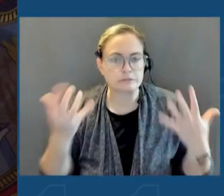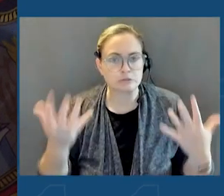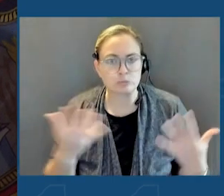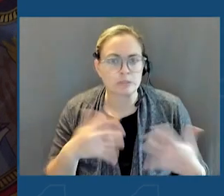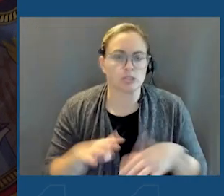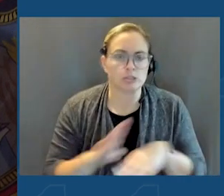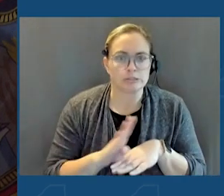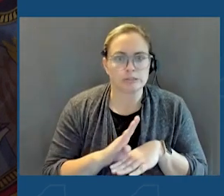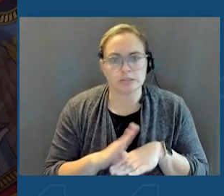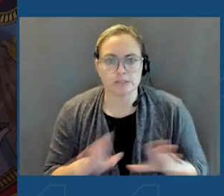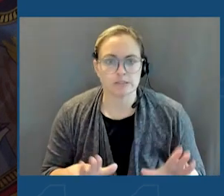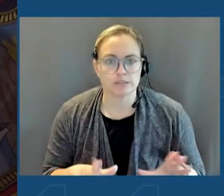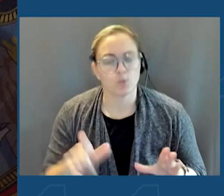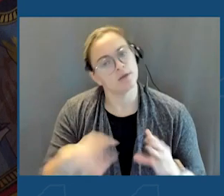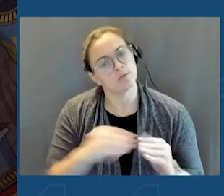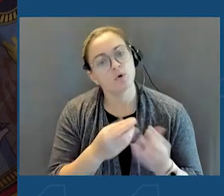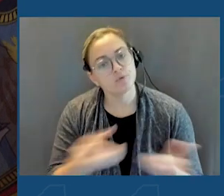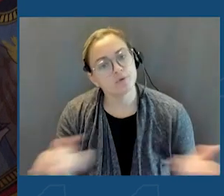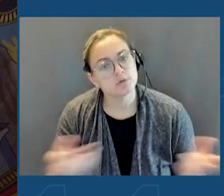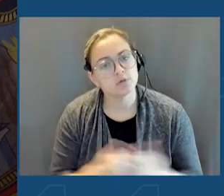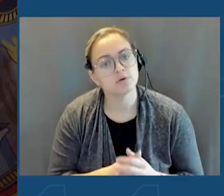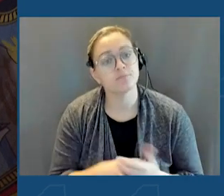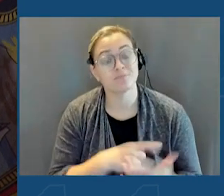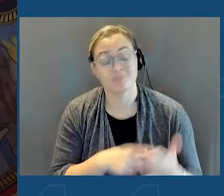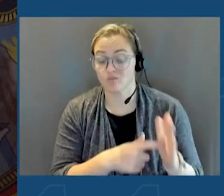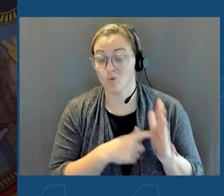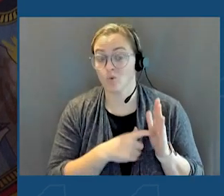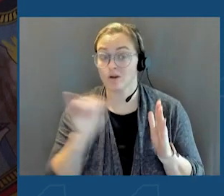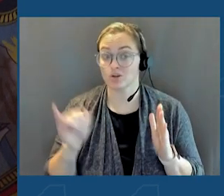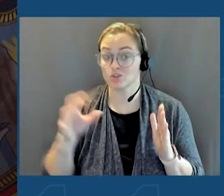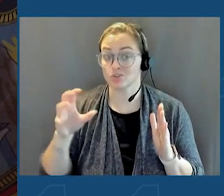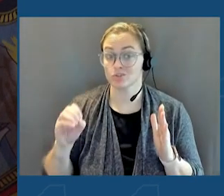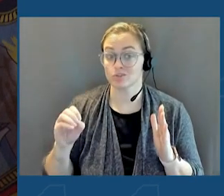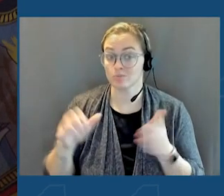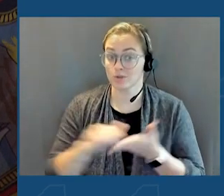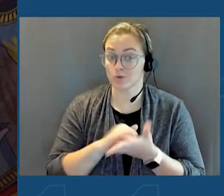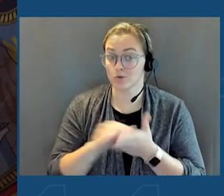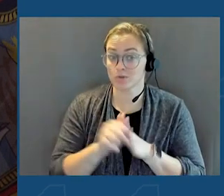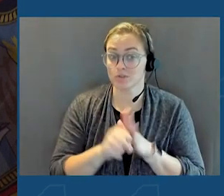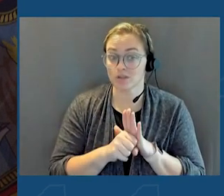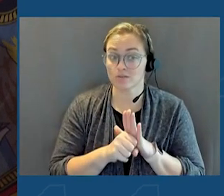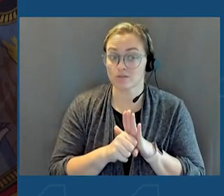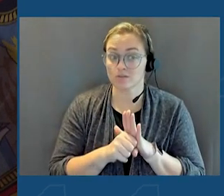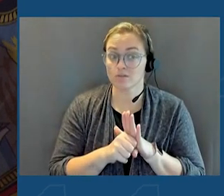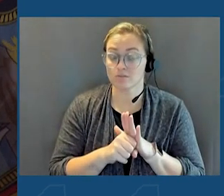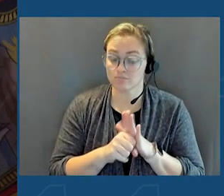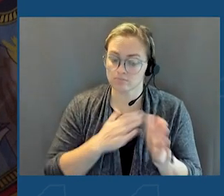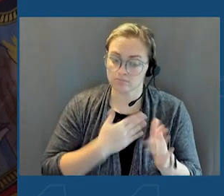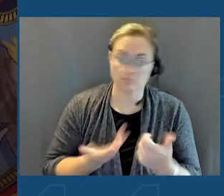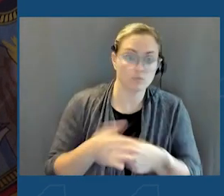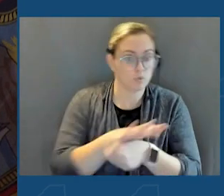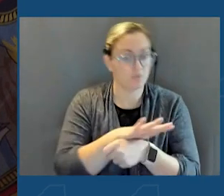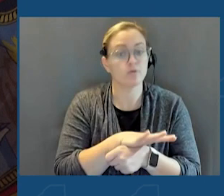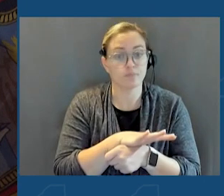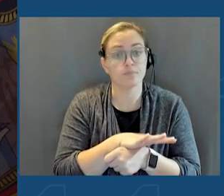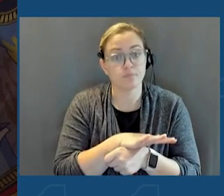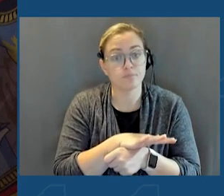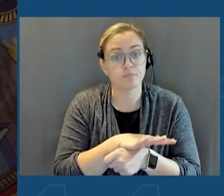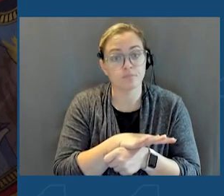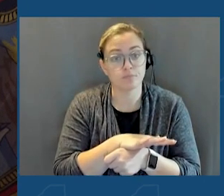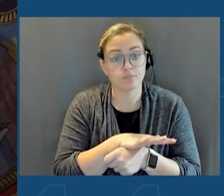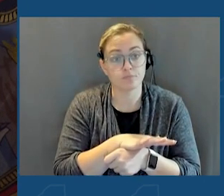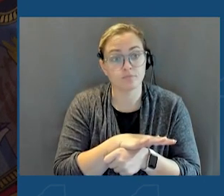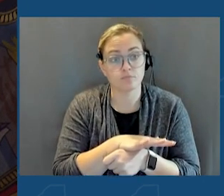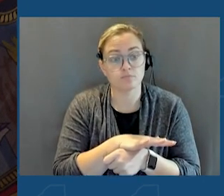resources. We also mandated that insurance companies in the state of New York cover abortion. That also made